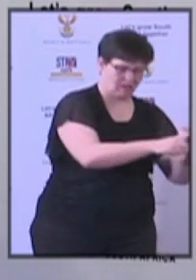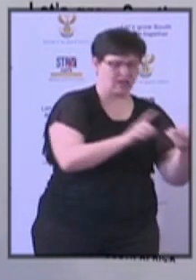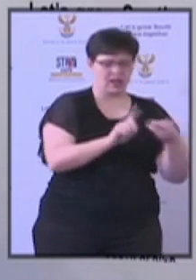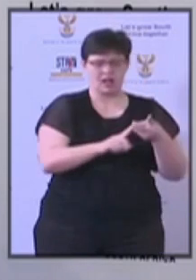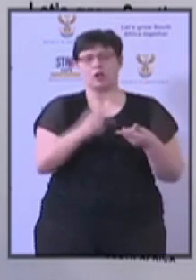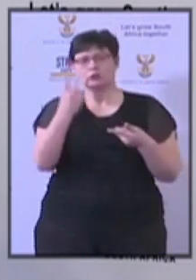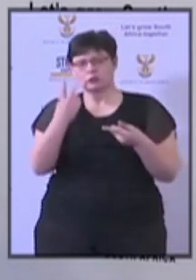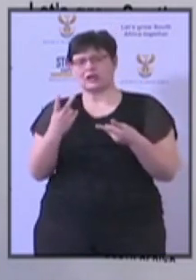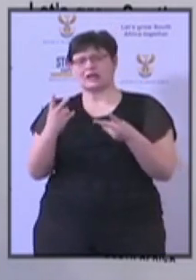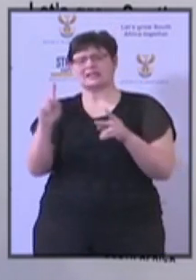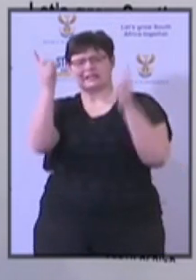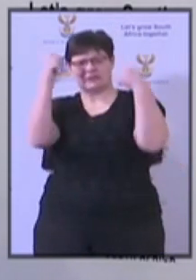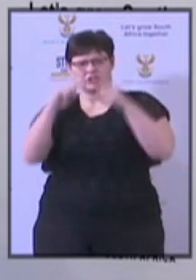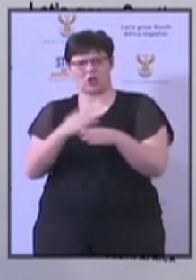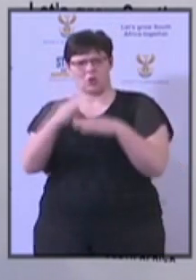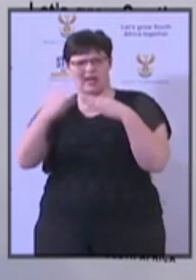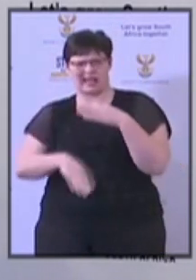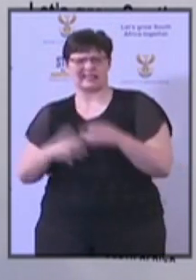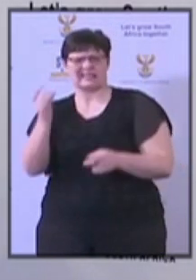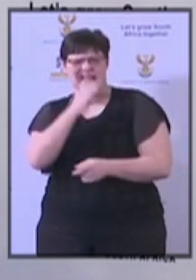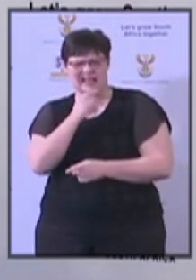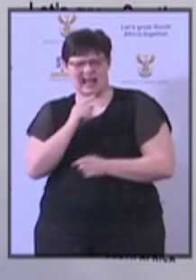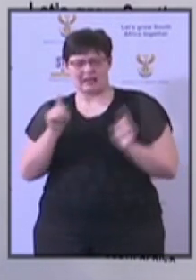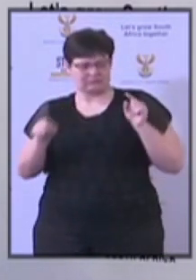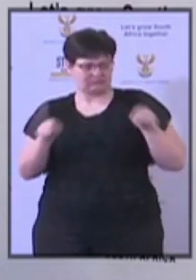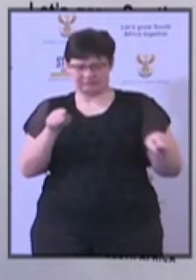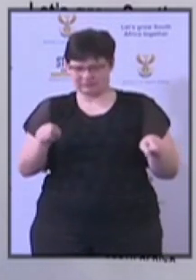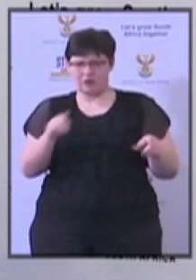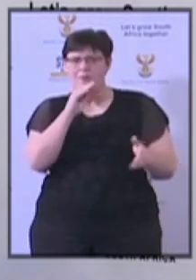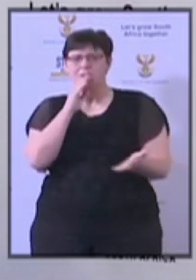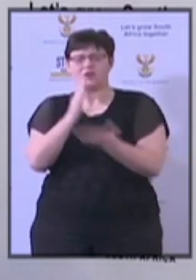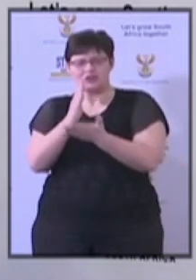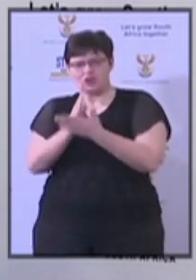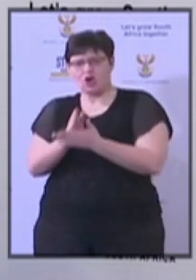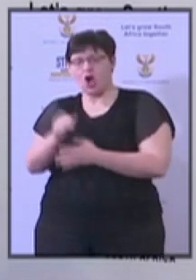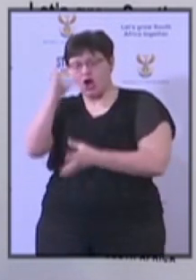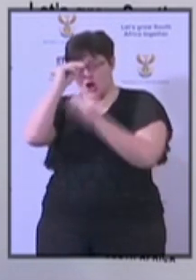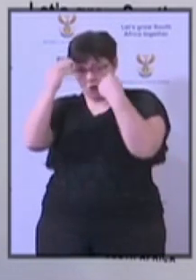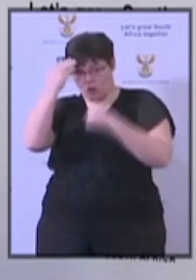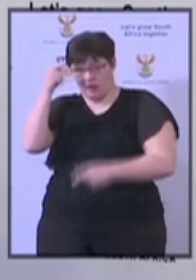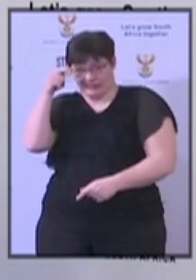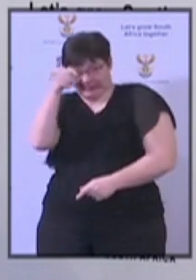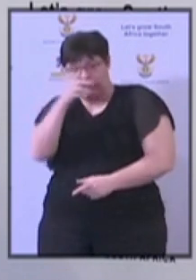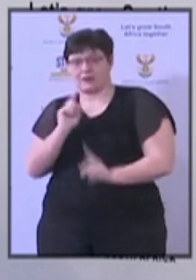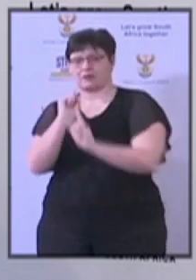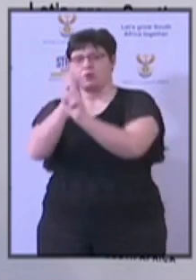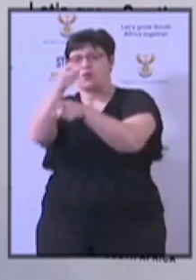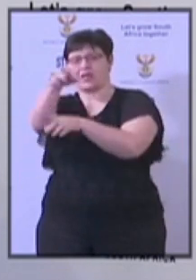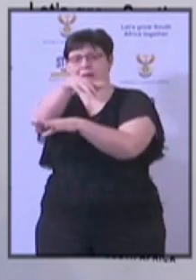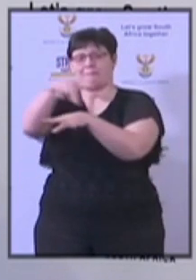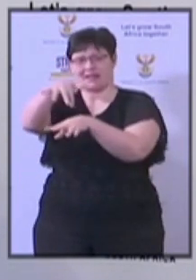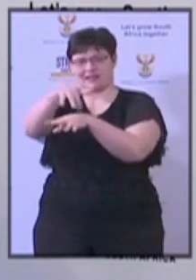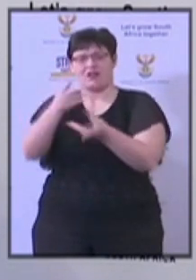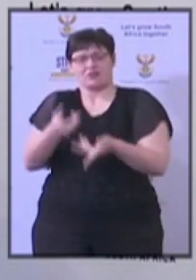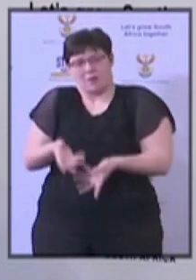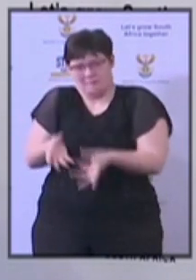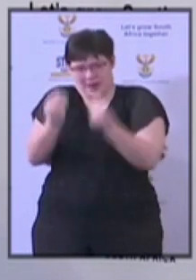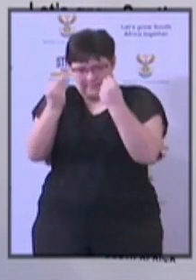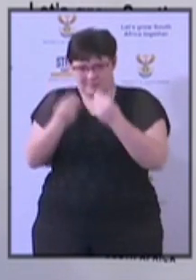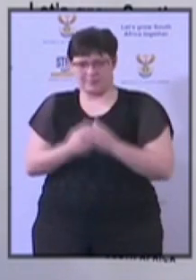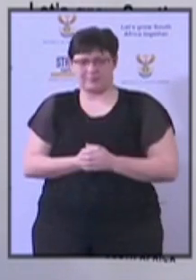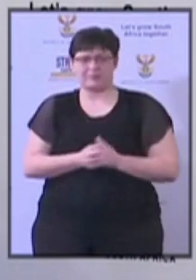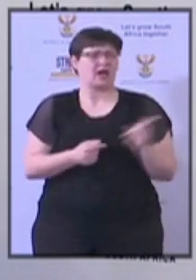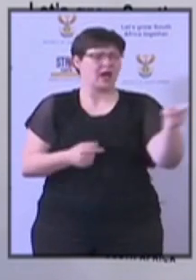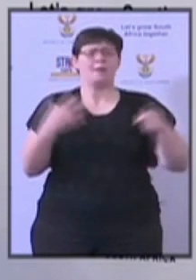opening special weekends and Saturdays to make sure that learners come through. As the minister has indicated that we